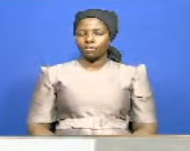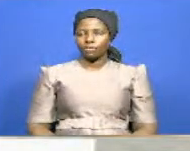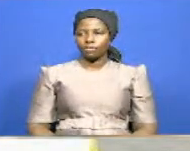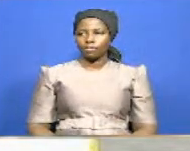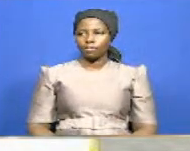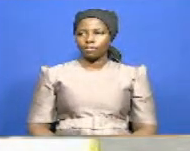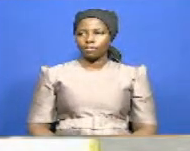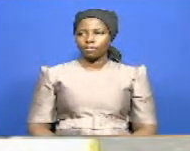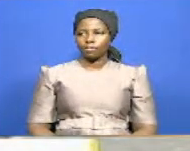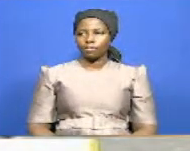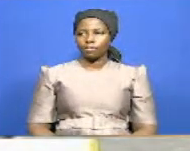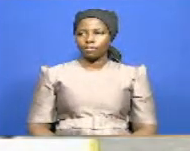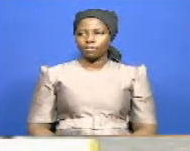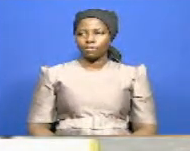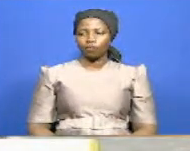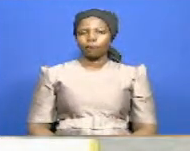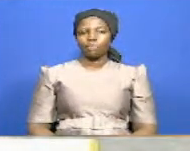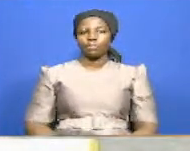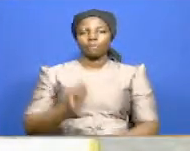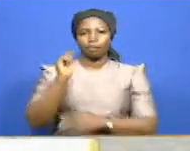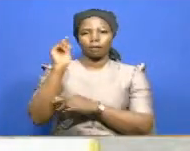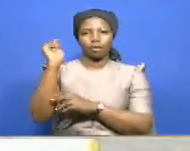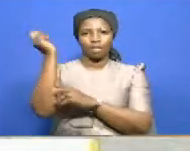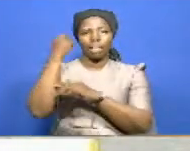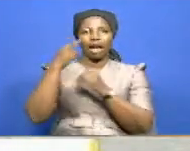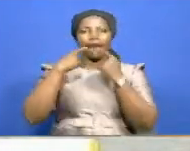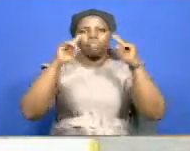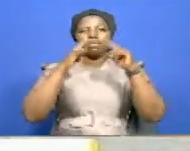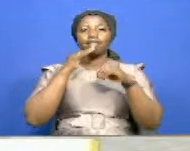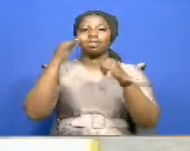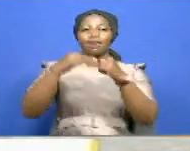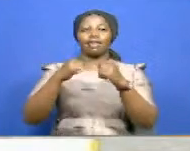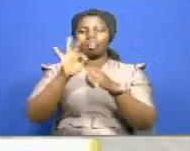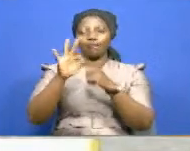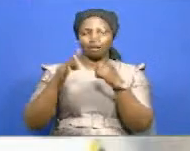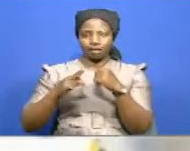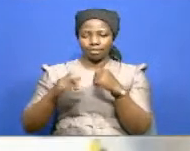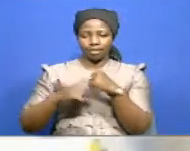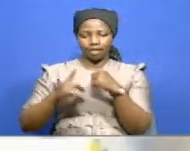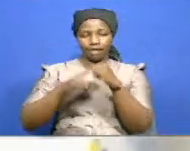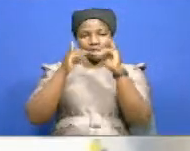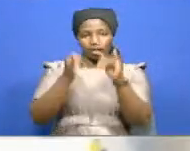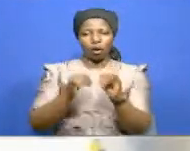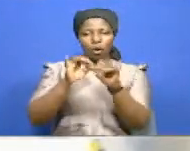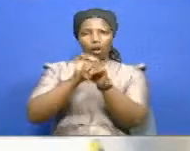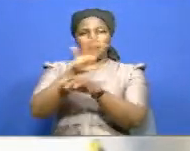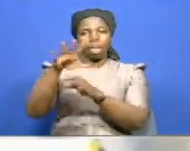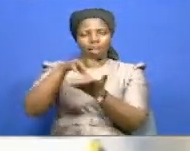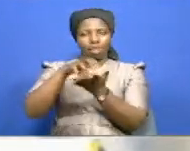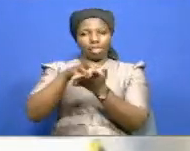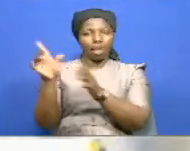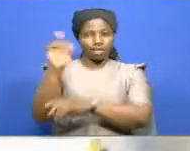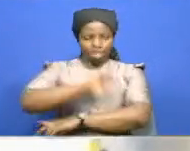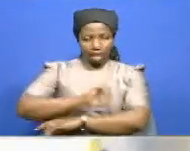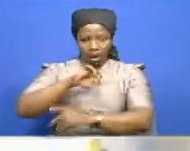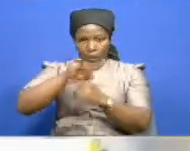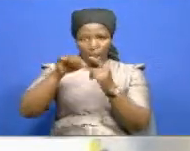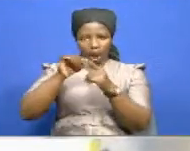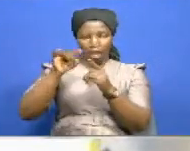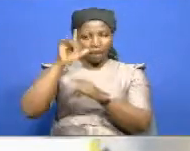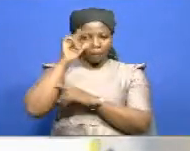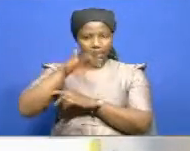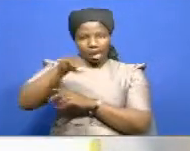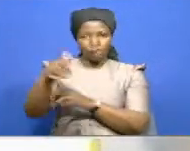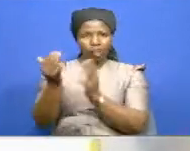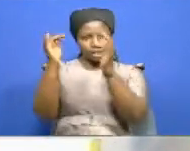A runaway virus. Kenya announces 836 new COVID-19 cases on the day the Mombasa County Assembly suspended